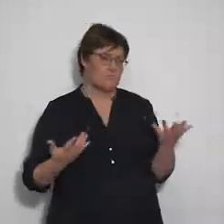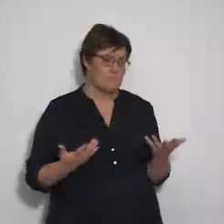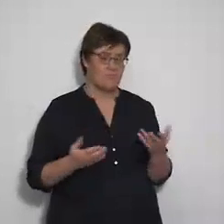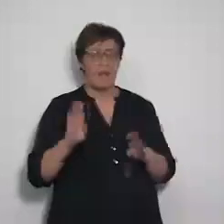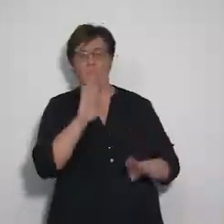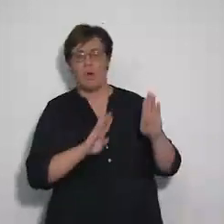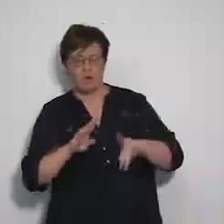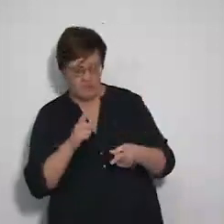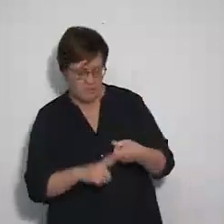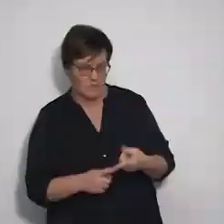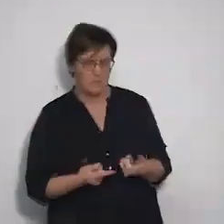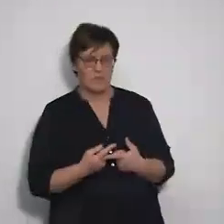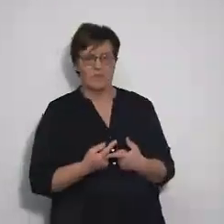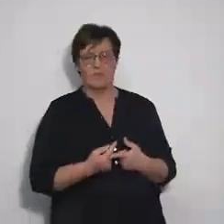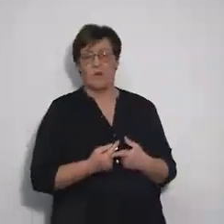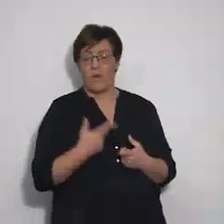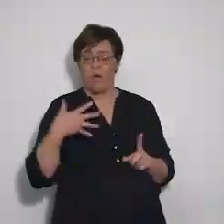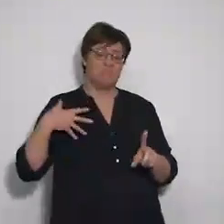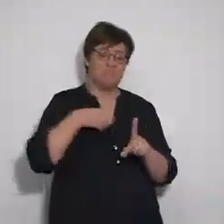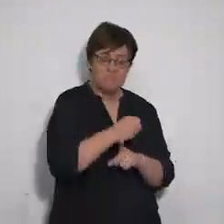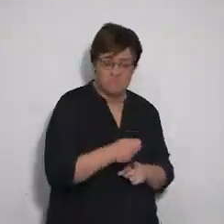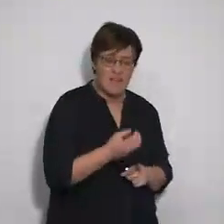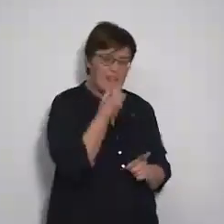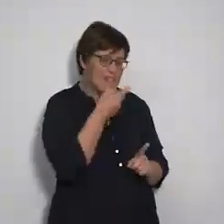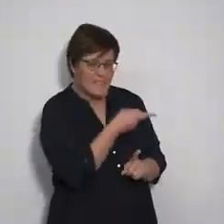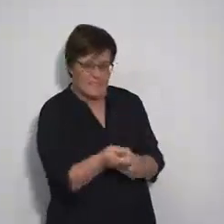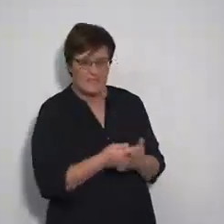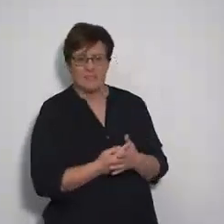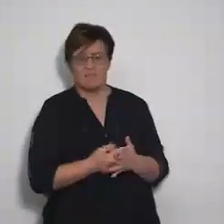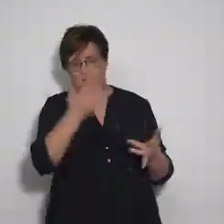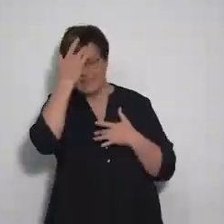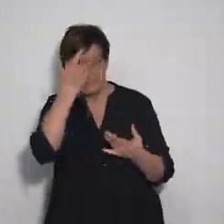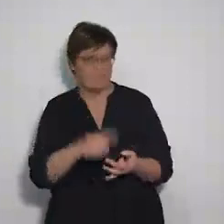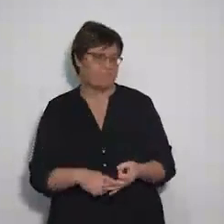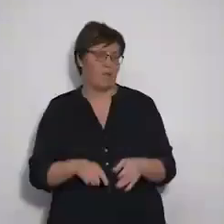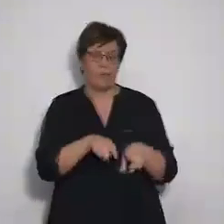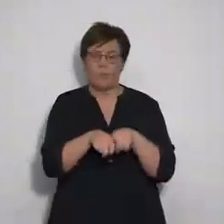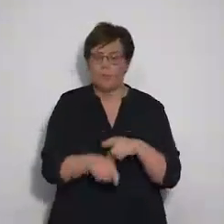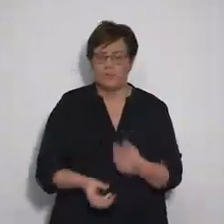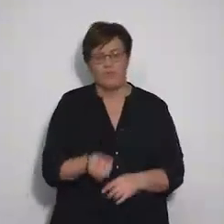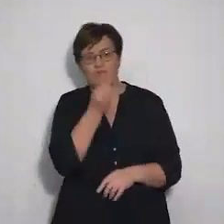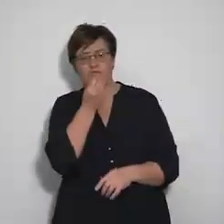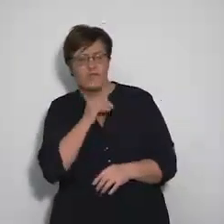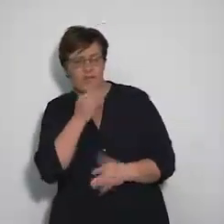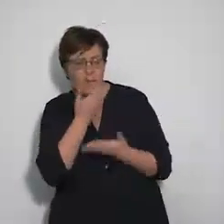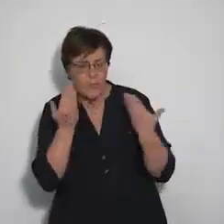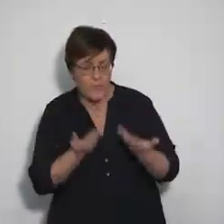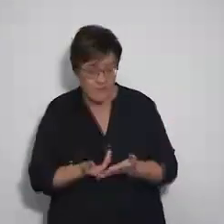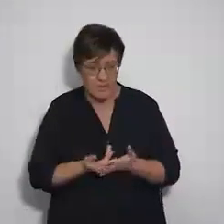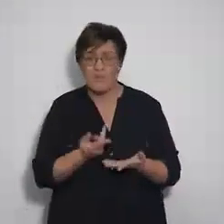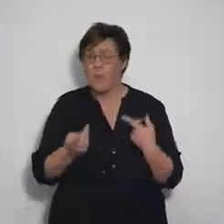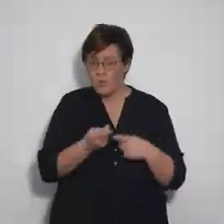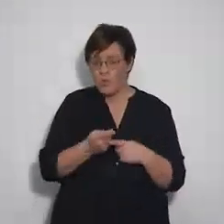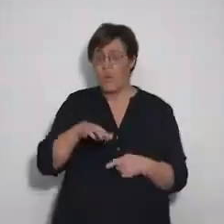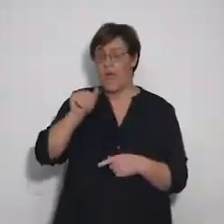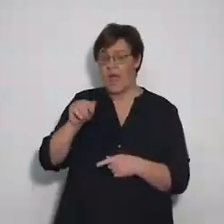be biotic factors such as predators, disease, competition, lack of food, but